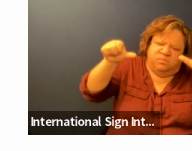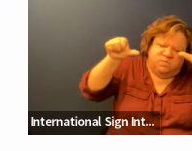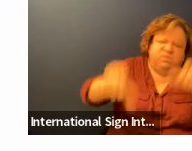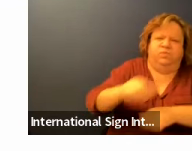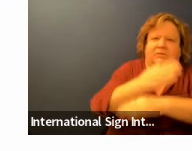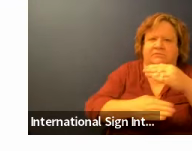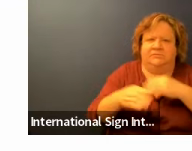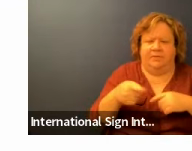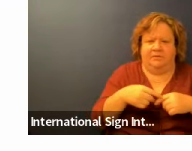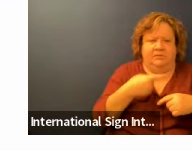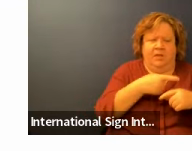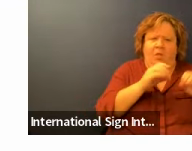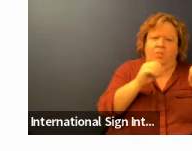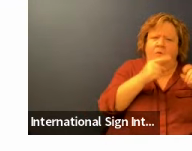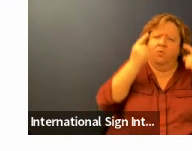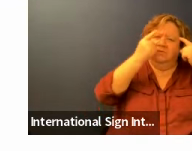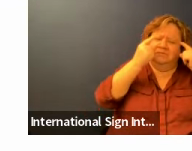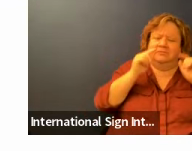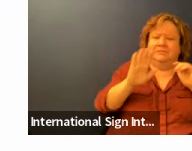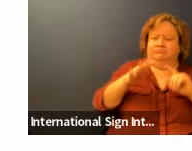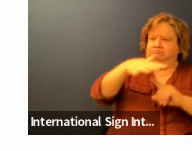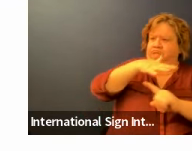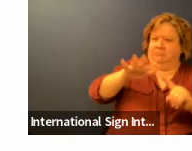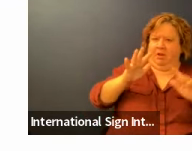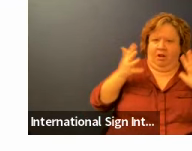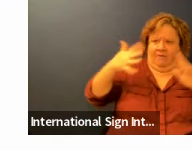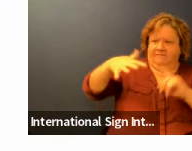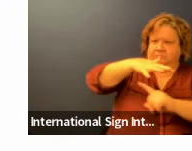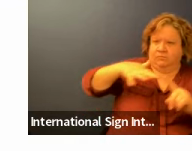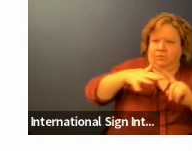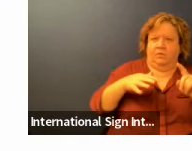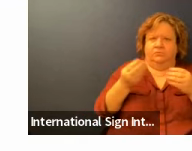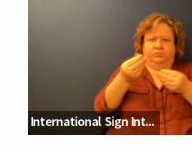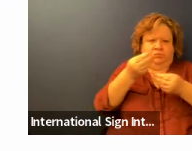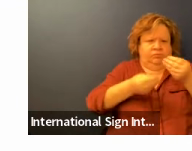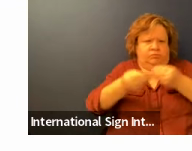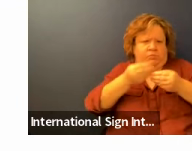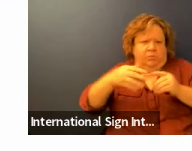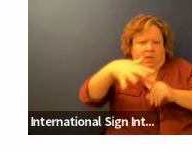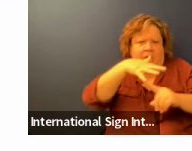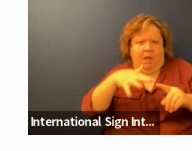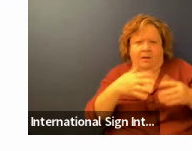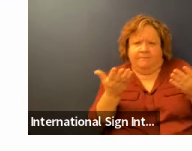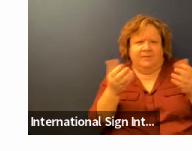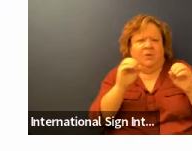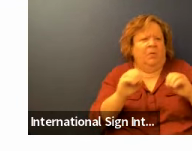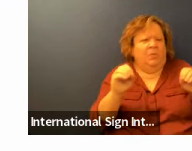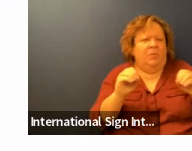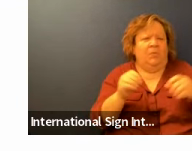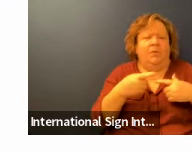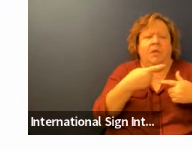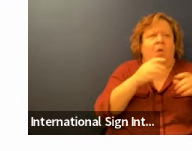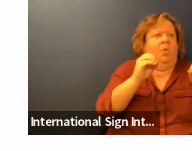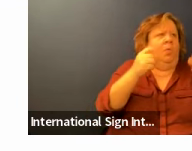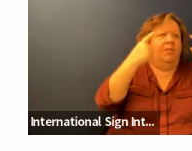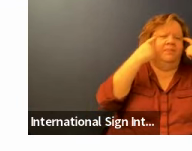because majority of our countries have no efficient labor market information system that can aid targeting or even delivery